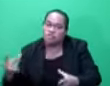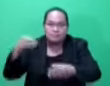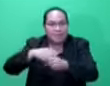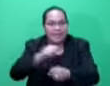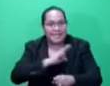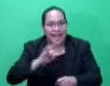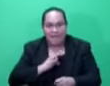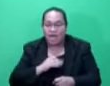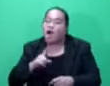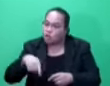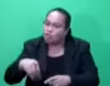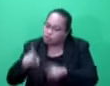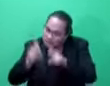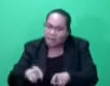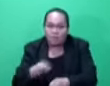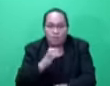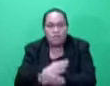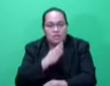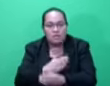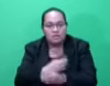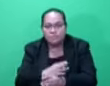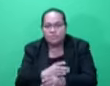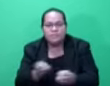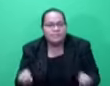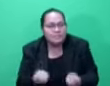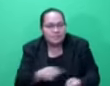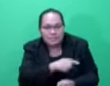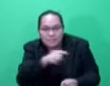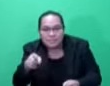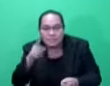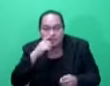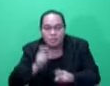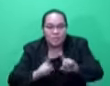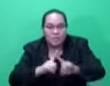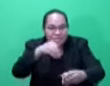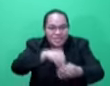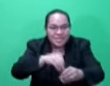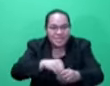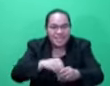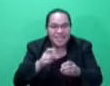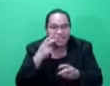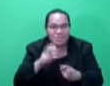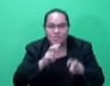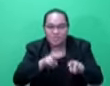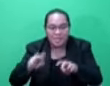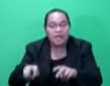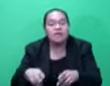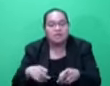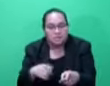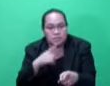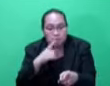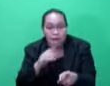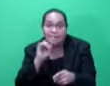efforts and keep them employed. Arrange for the tourism operators to secure finance with the lenders on special concessions. After 10 years of